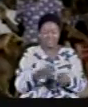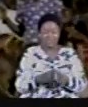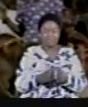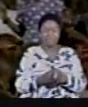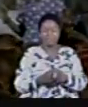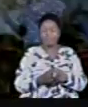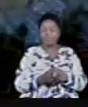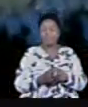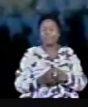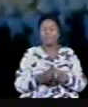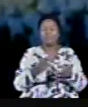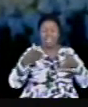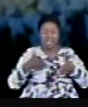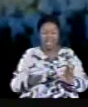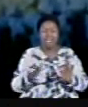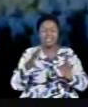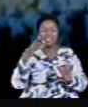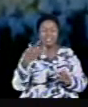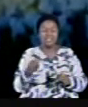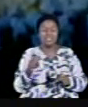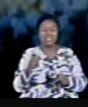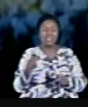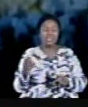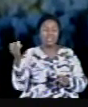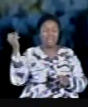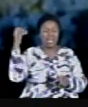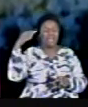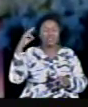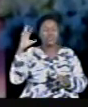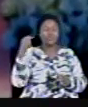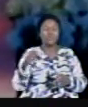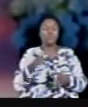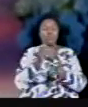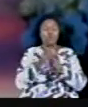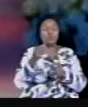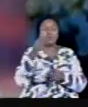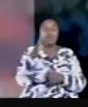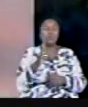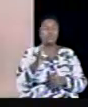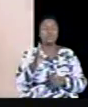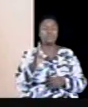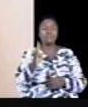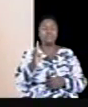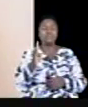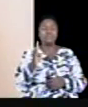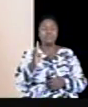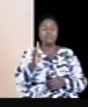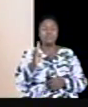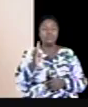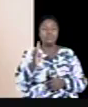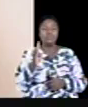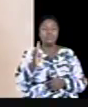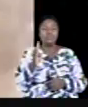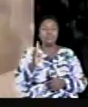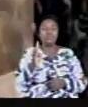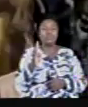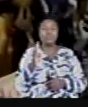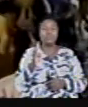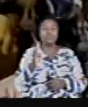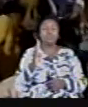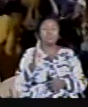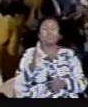the life of fullness and completeness start in their lives right now. Thank you,